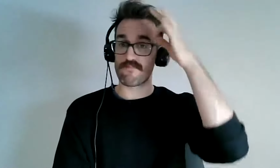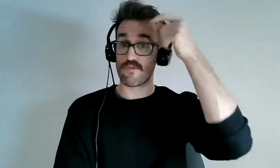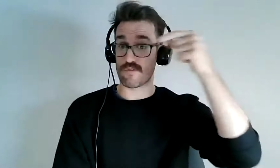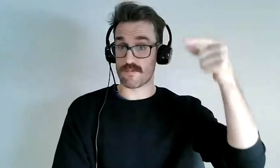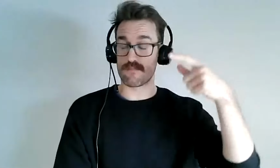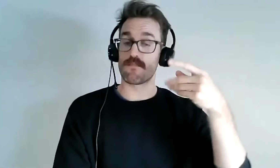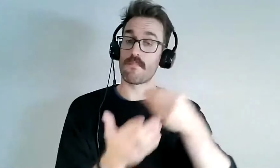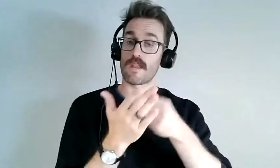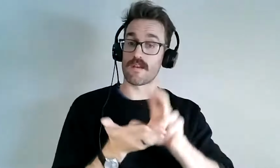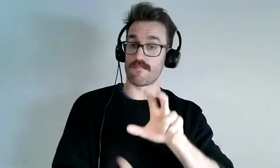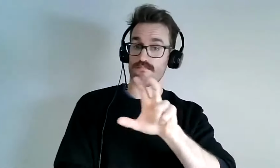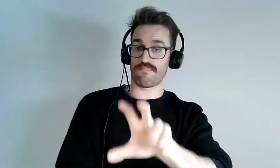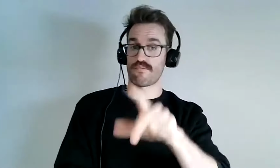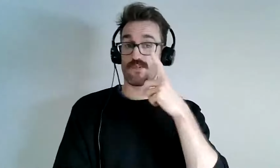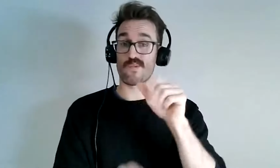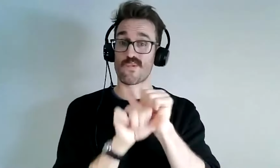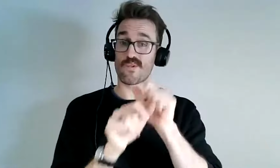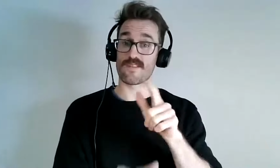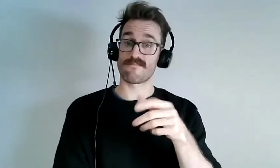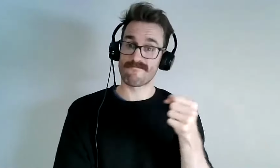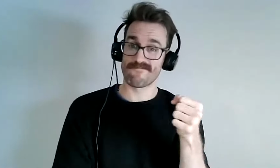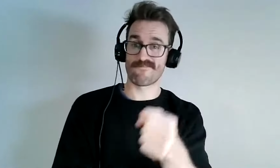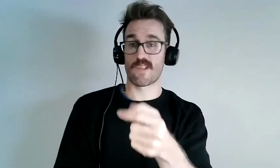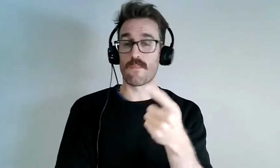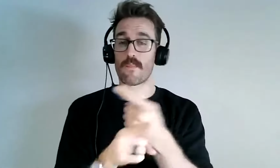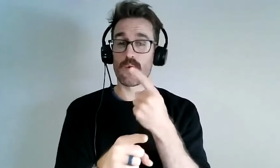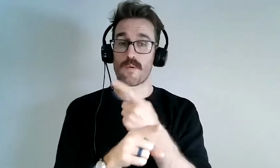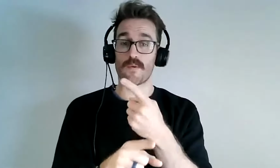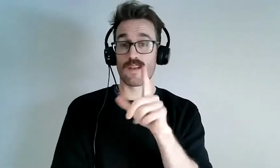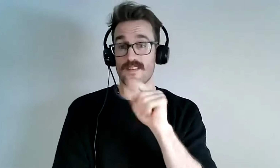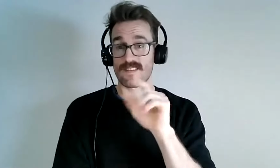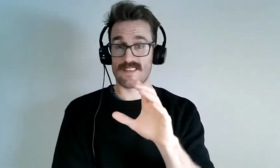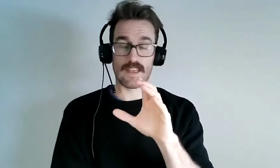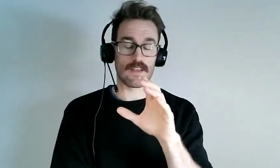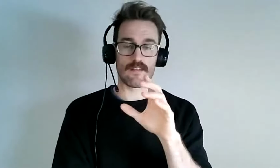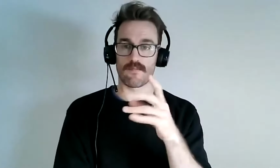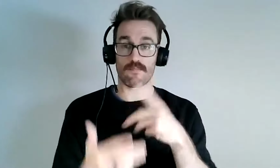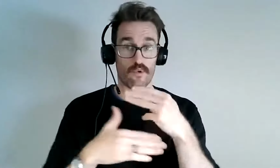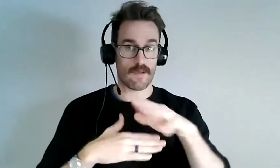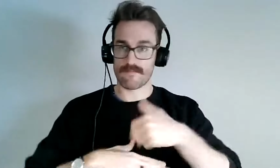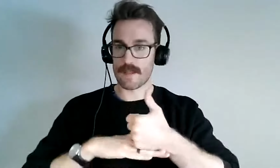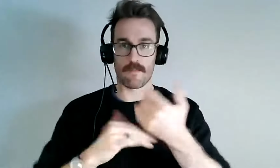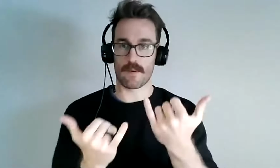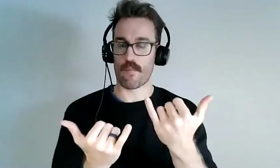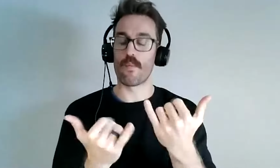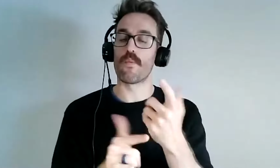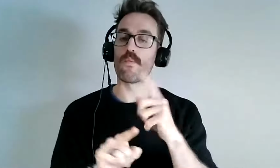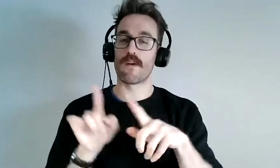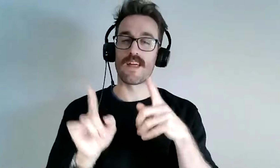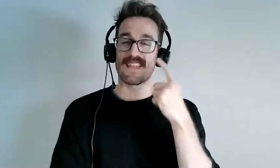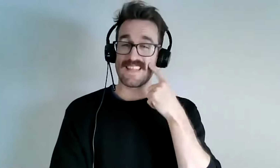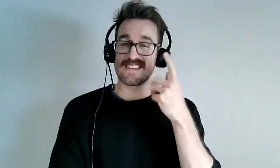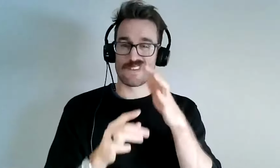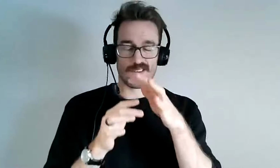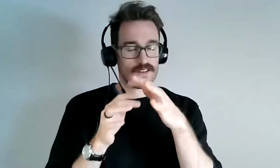in to get workers into long-term care more quickly with an immediate program. But I think we need to think